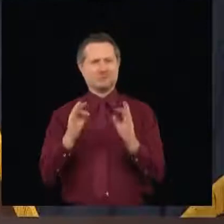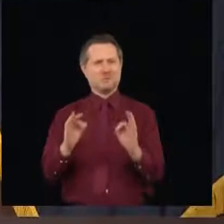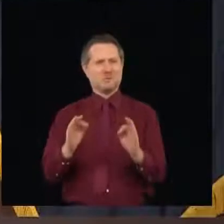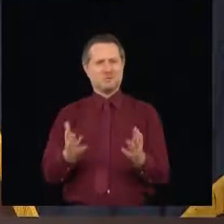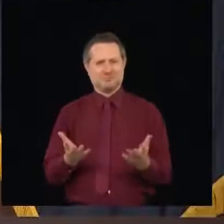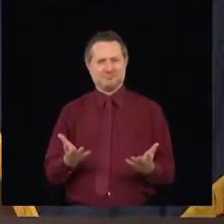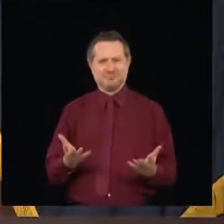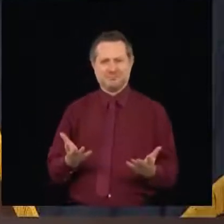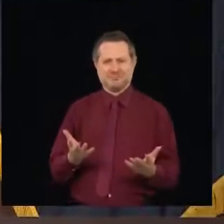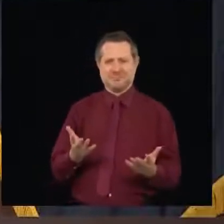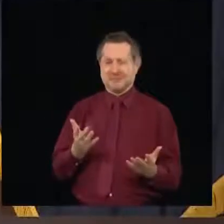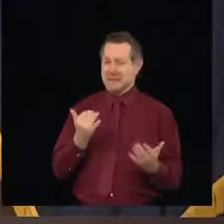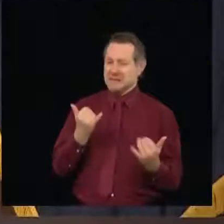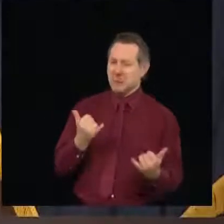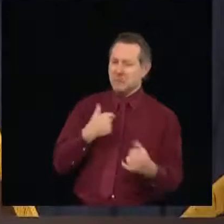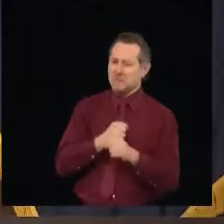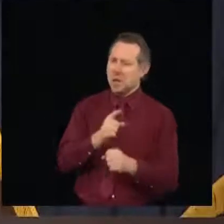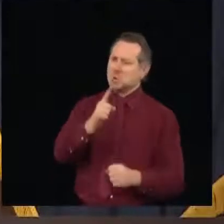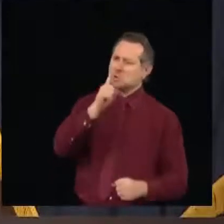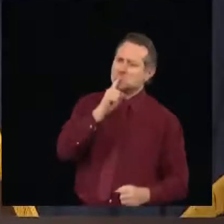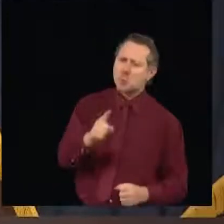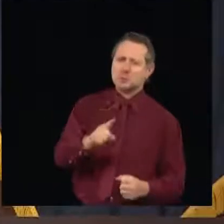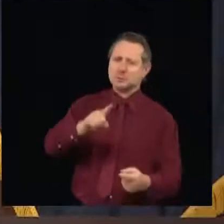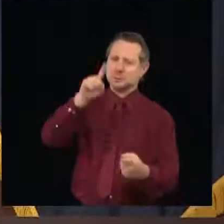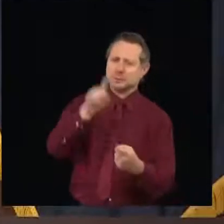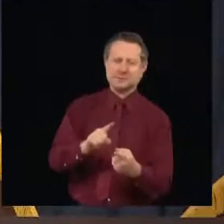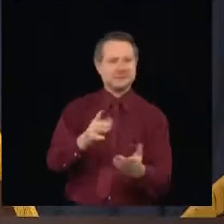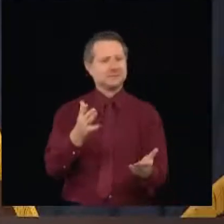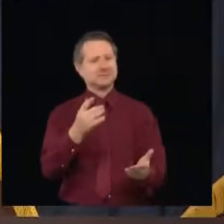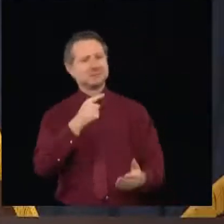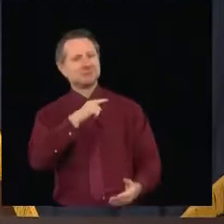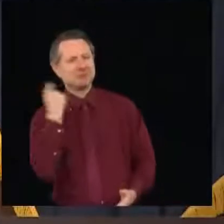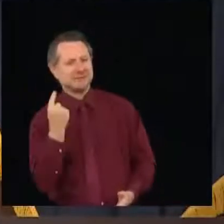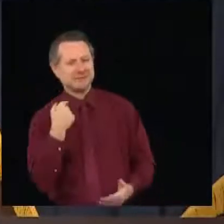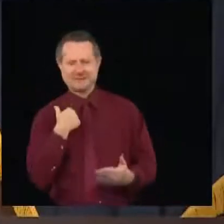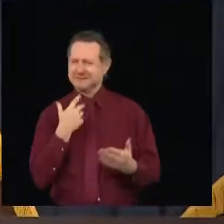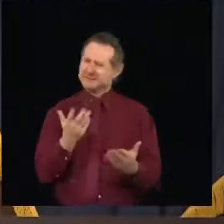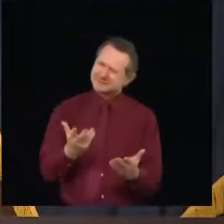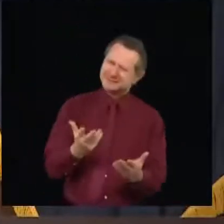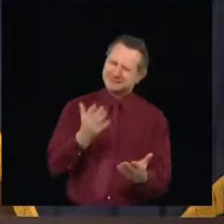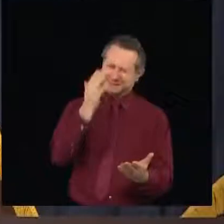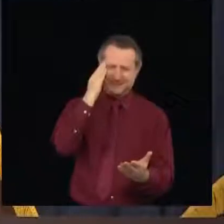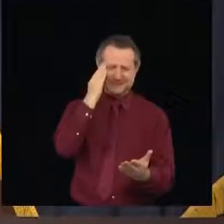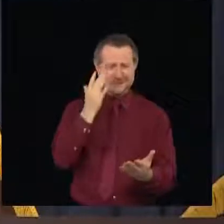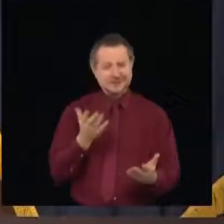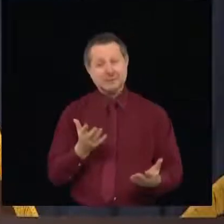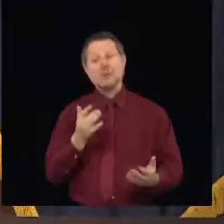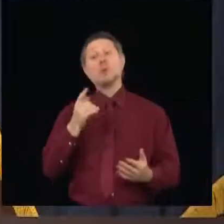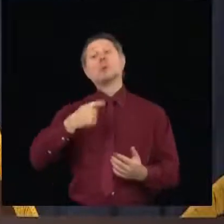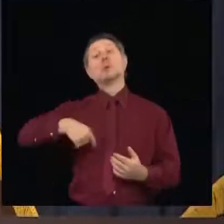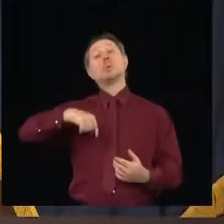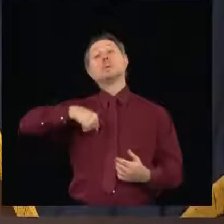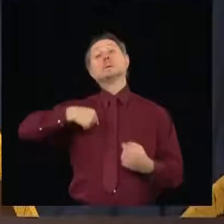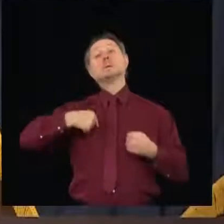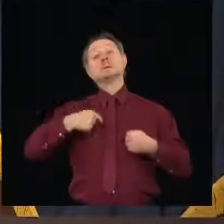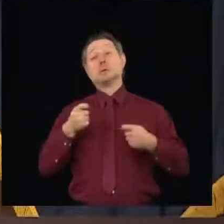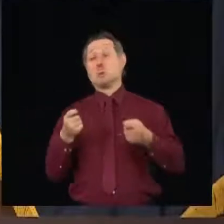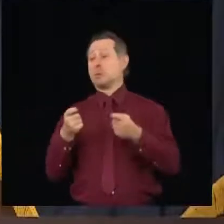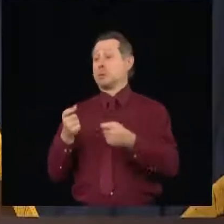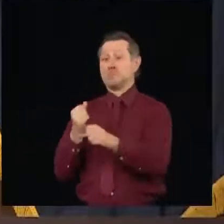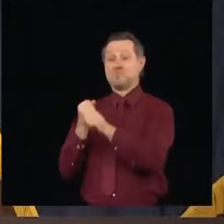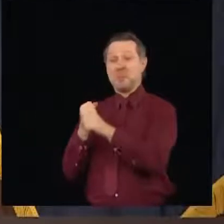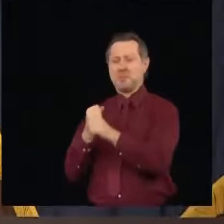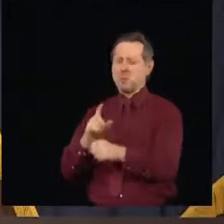look at the risk-reward, there's a lot of reward for minimal risk. We don't control baseball. I've spoken